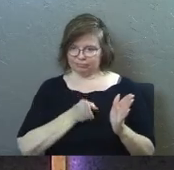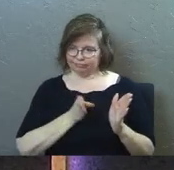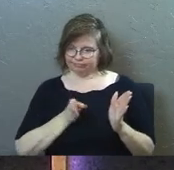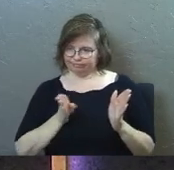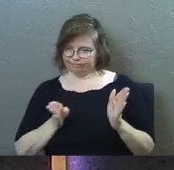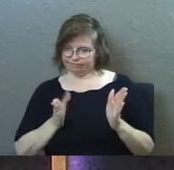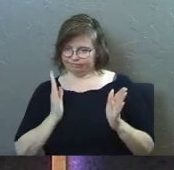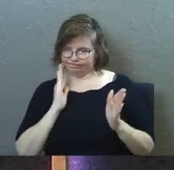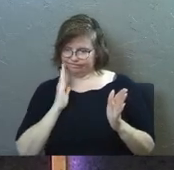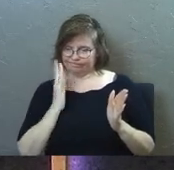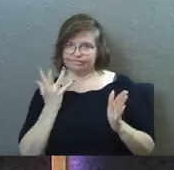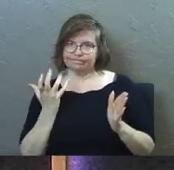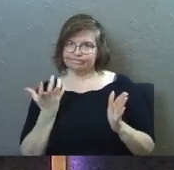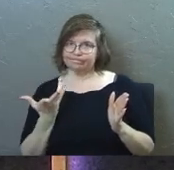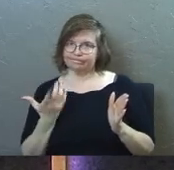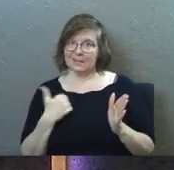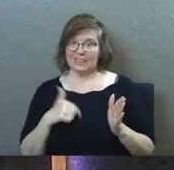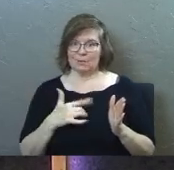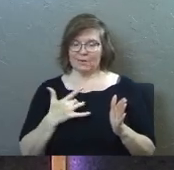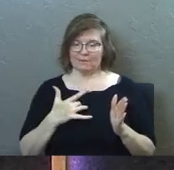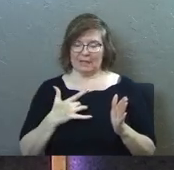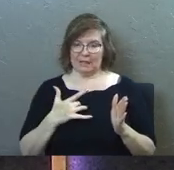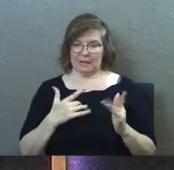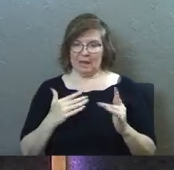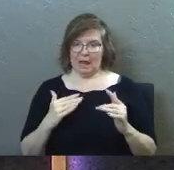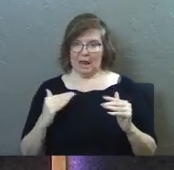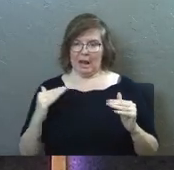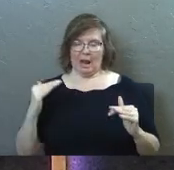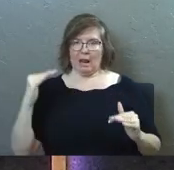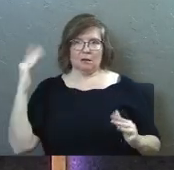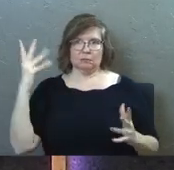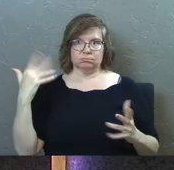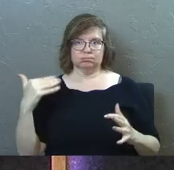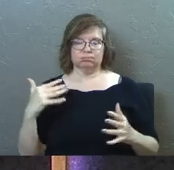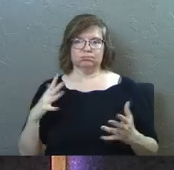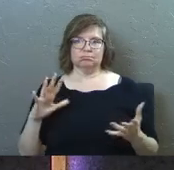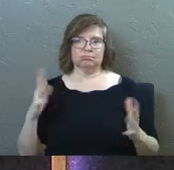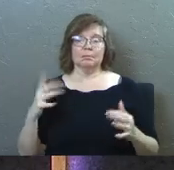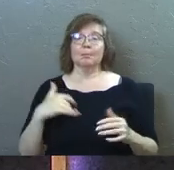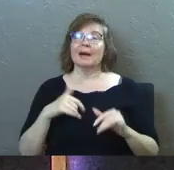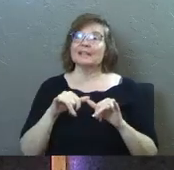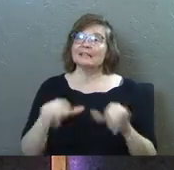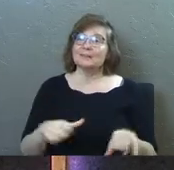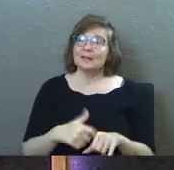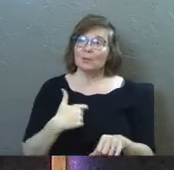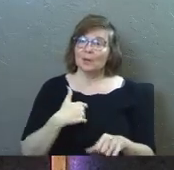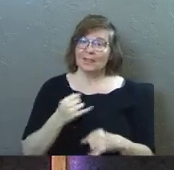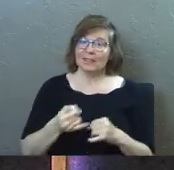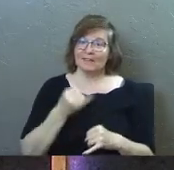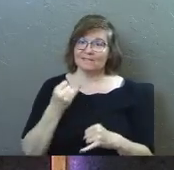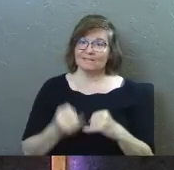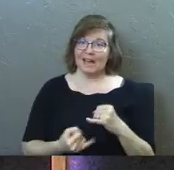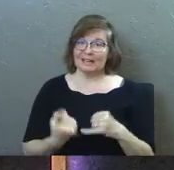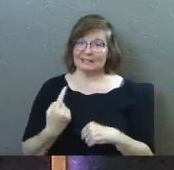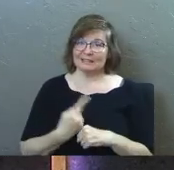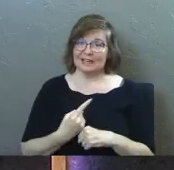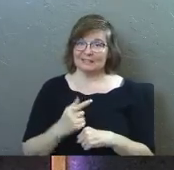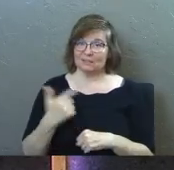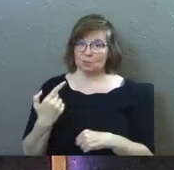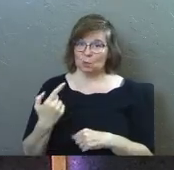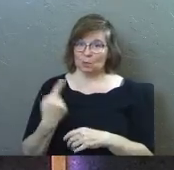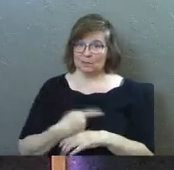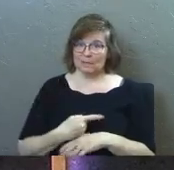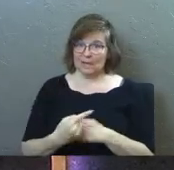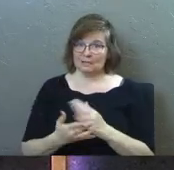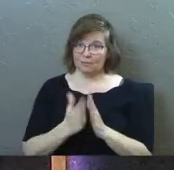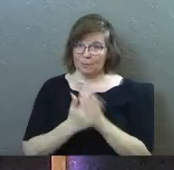be. This was feeling out of my control. At the same time, we were in our final couple days of the 21